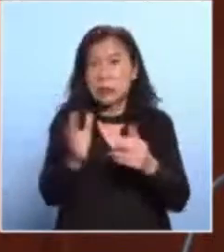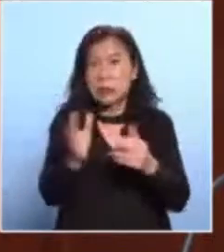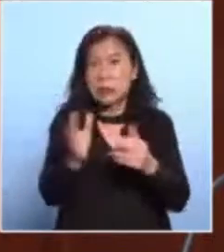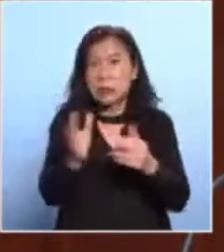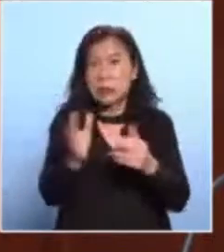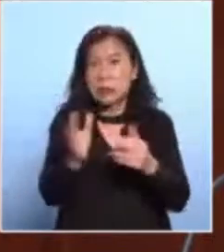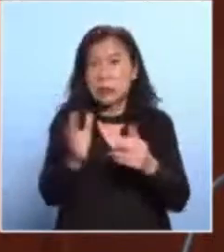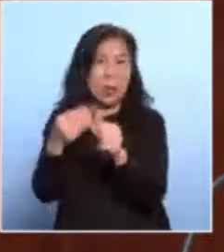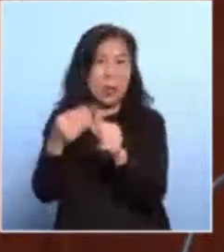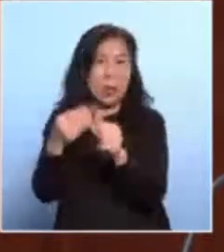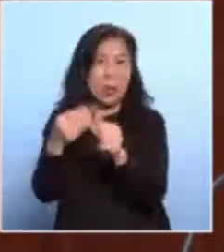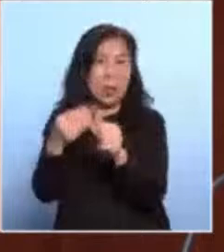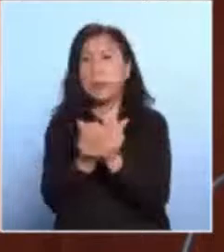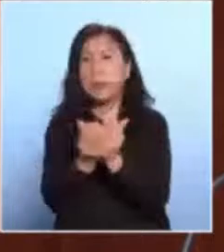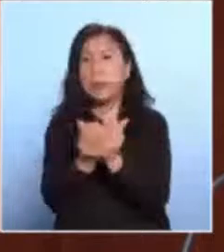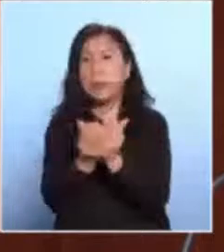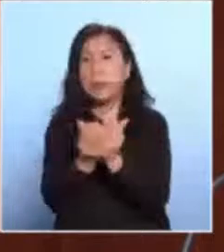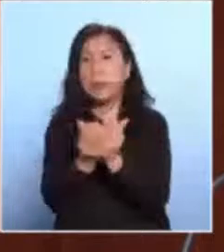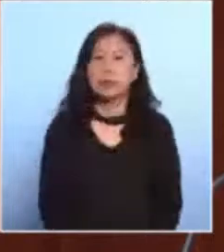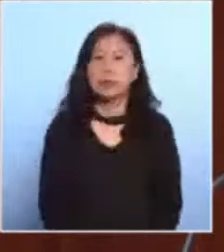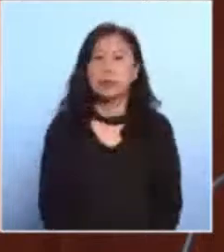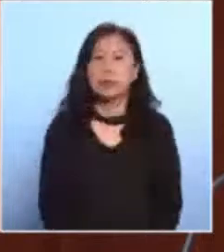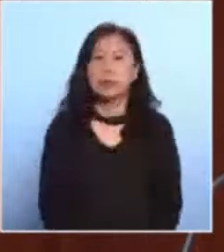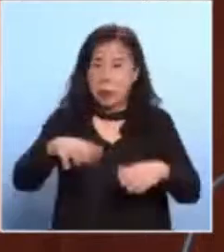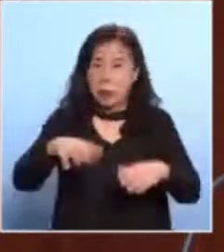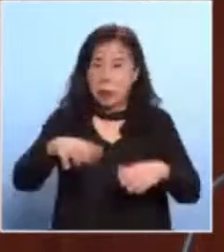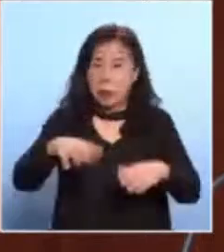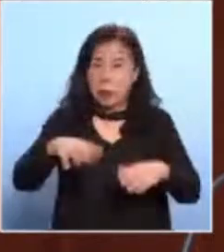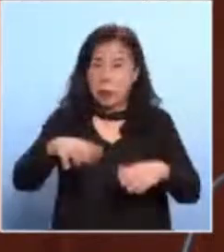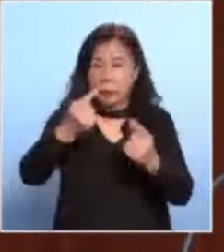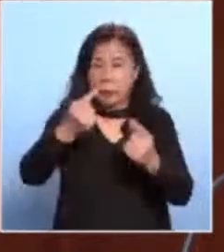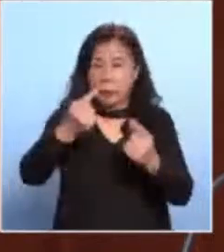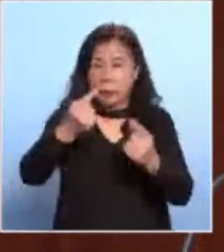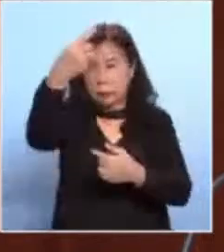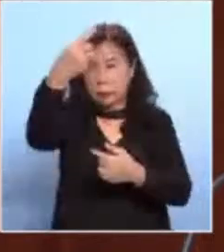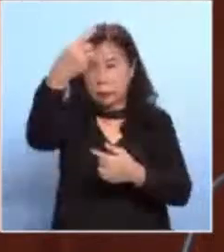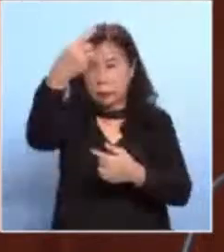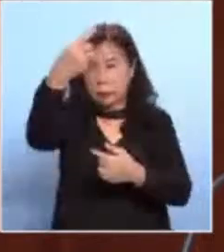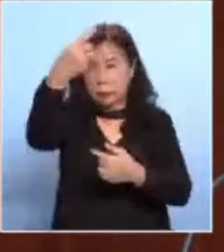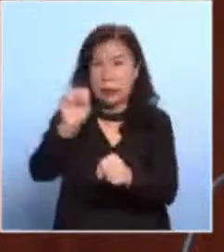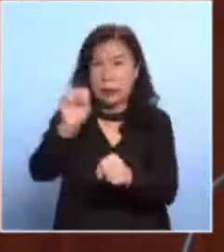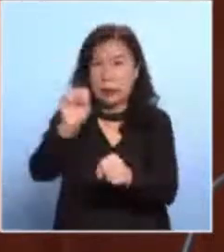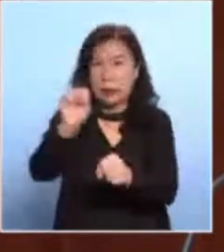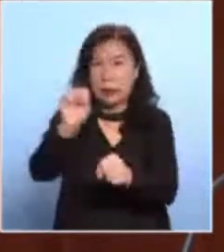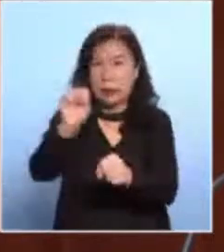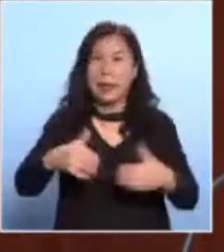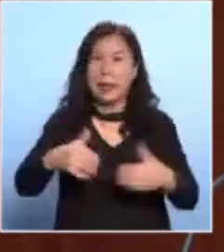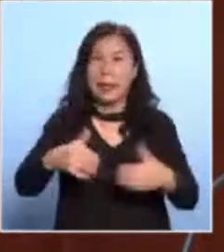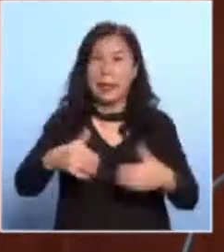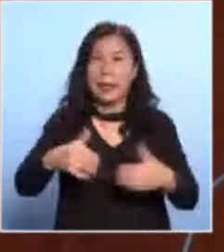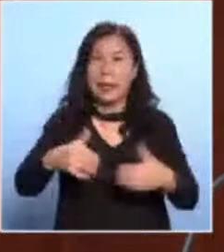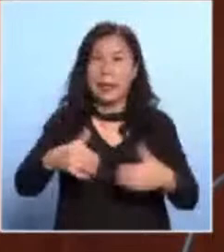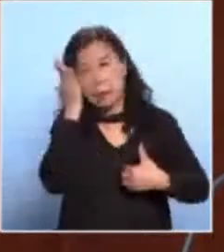guidelines. We will also increase the number of emergency places for residential child care